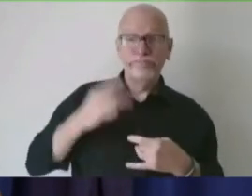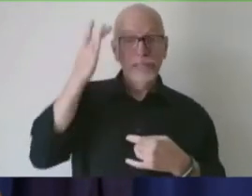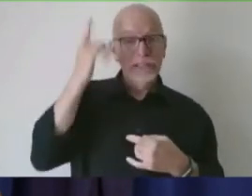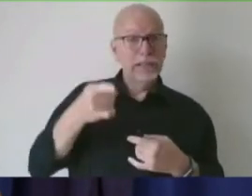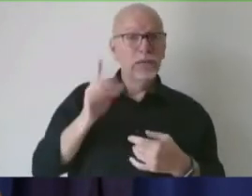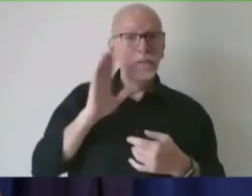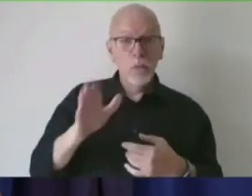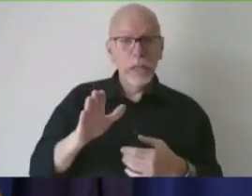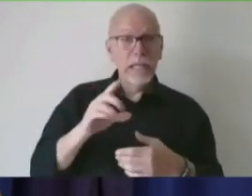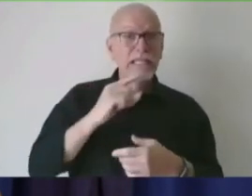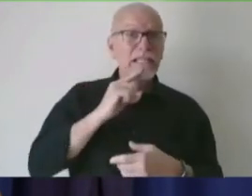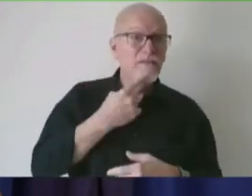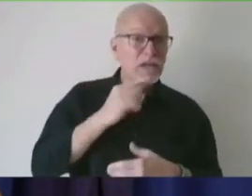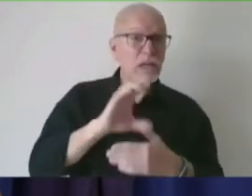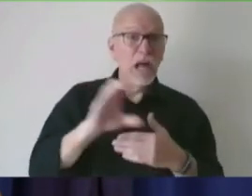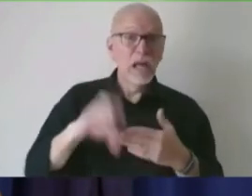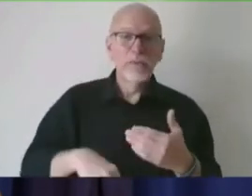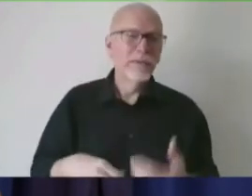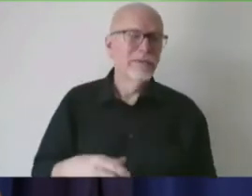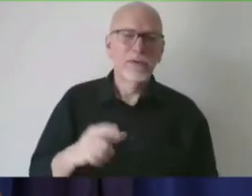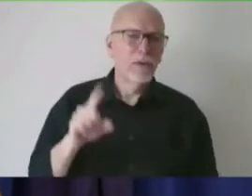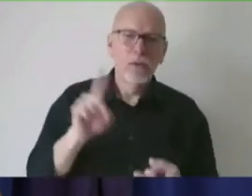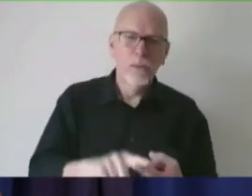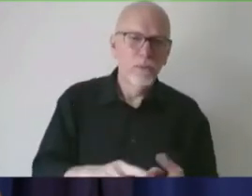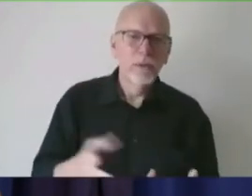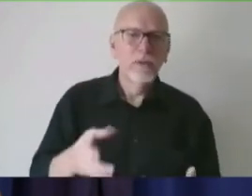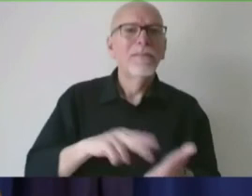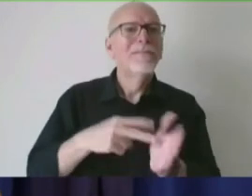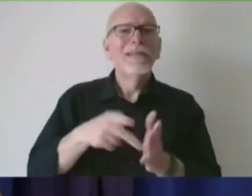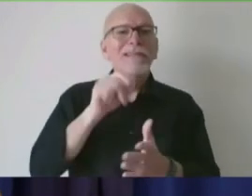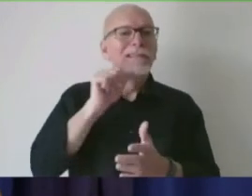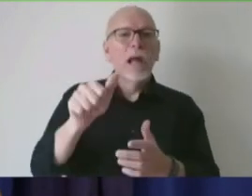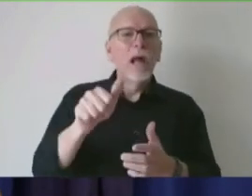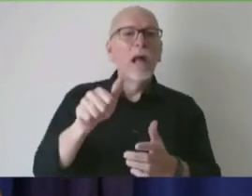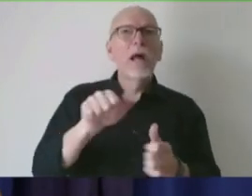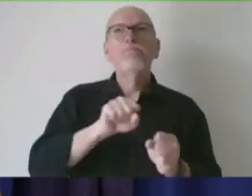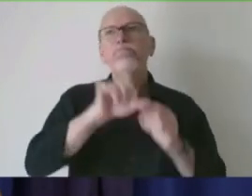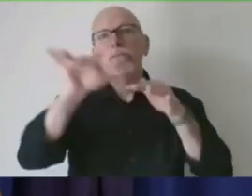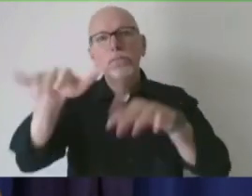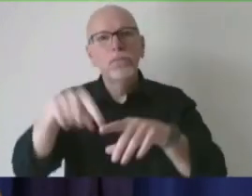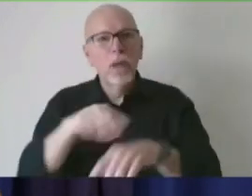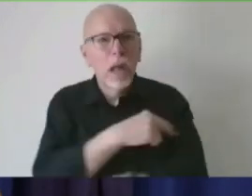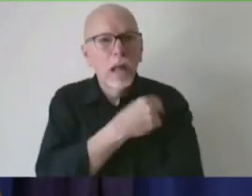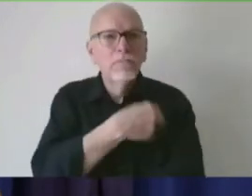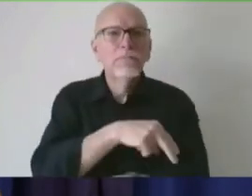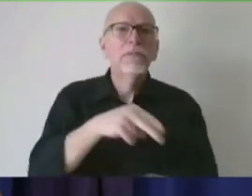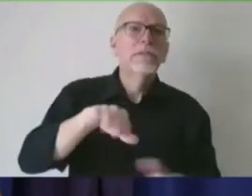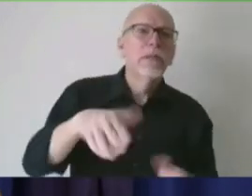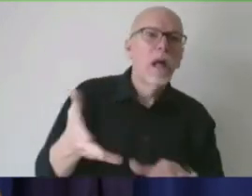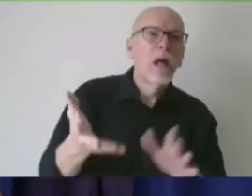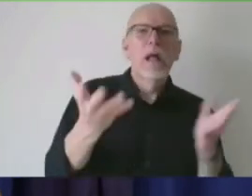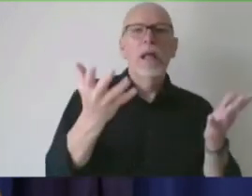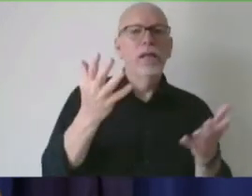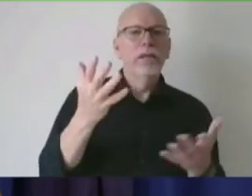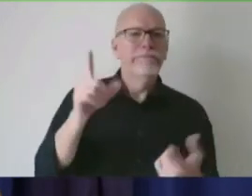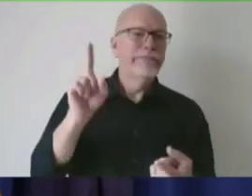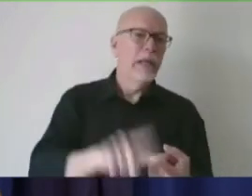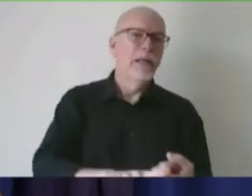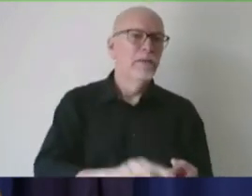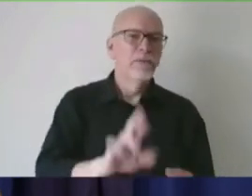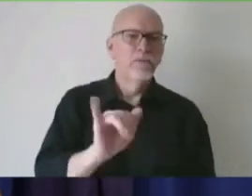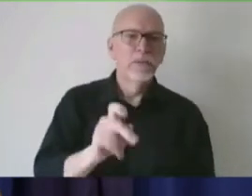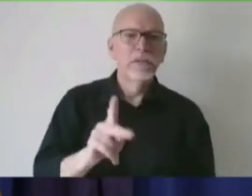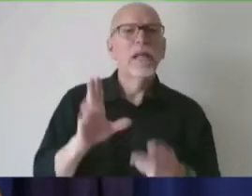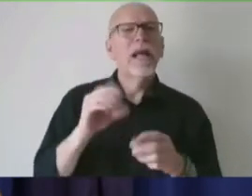severe consequences is much lower. So not the burden on our hospital system and the risk of death. But I think more importantly, people know how to protect